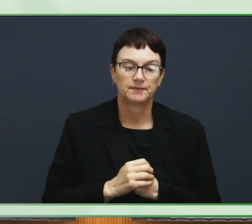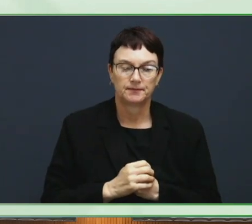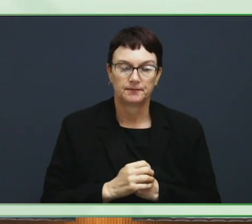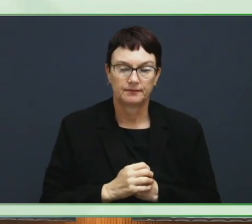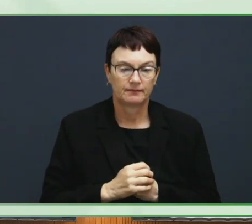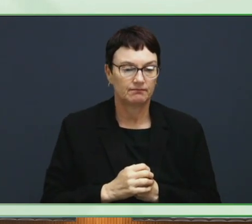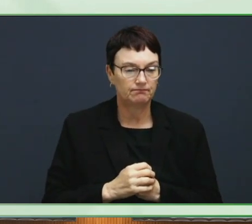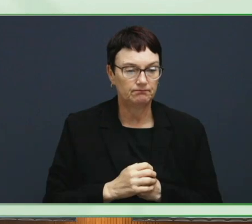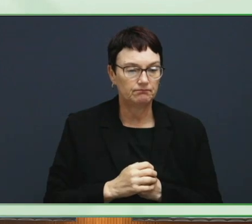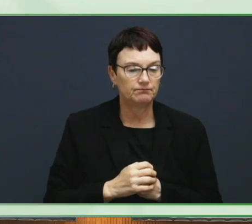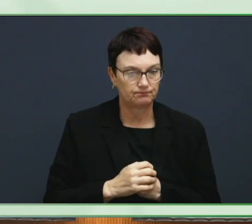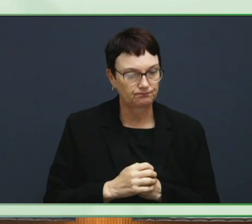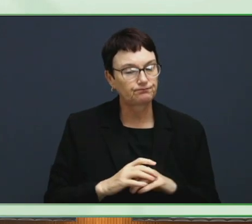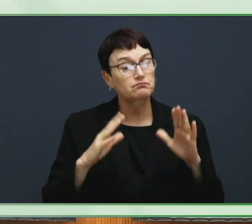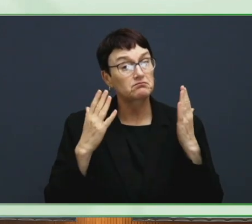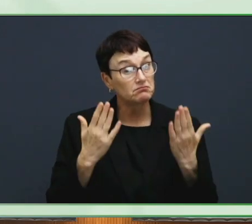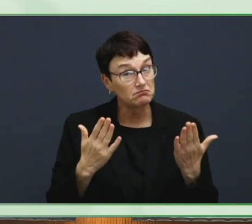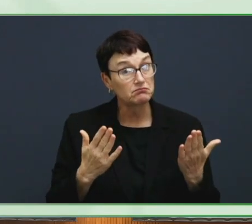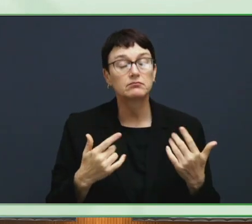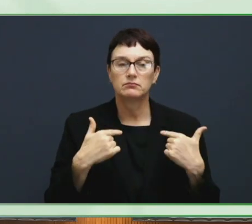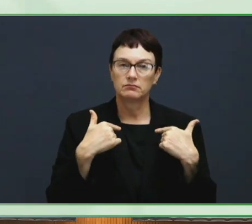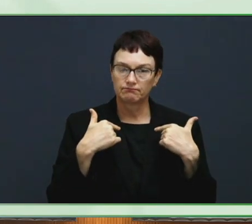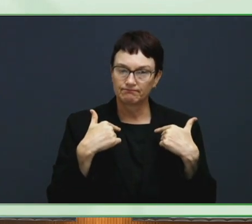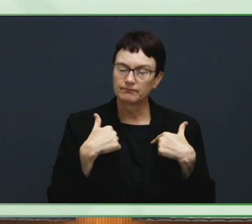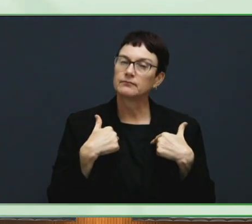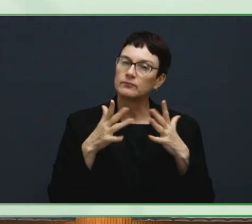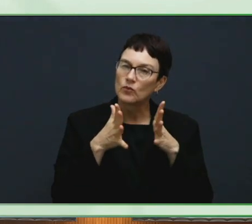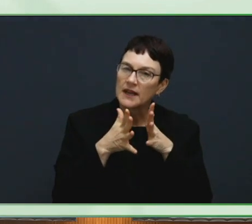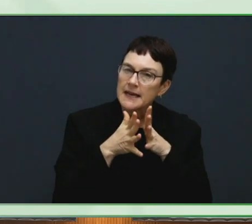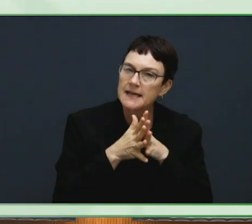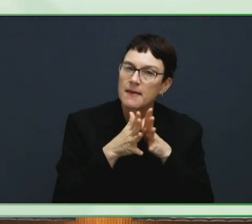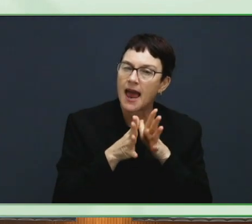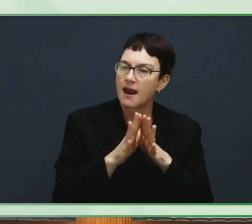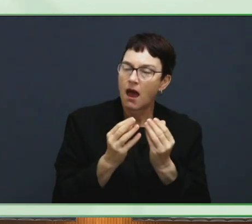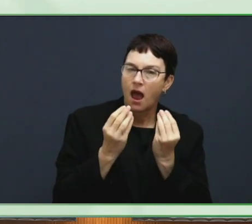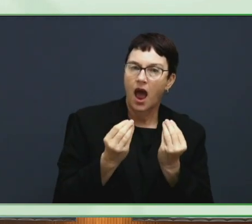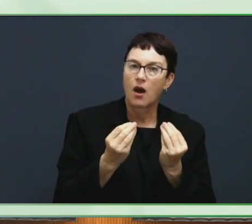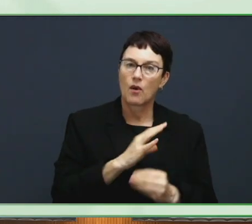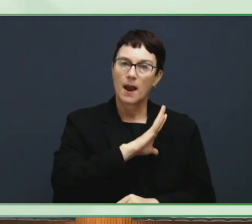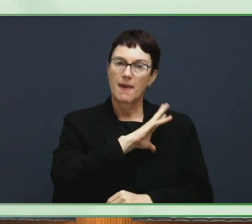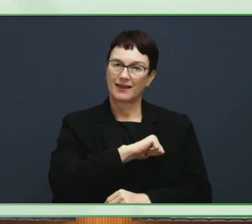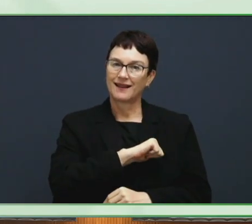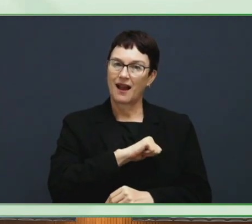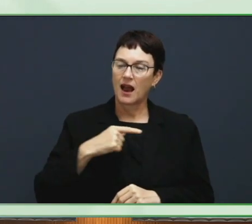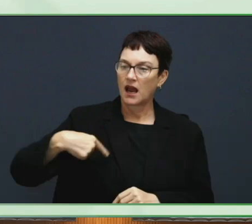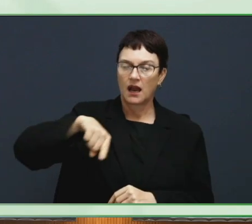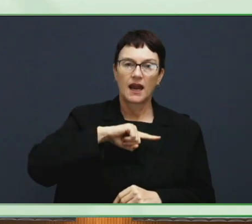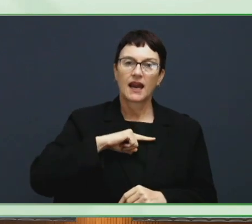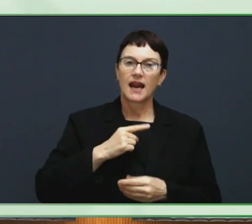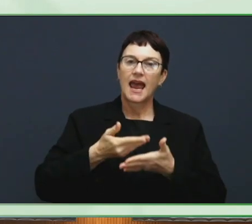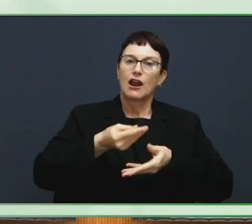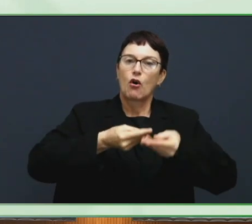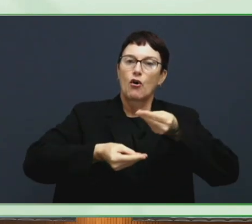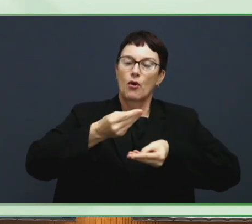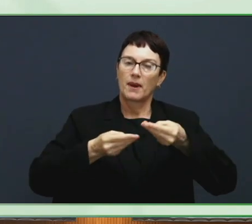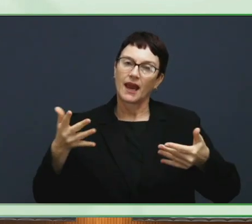Today, I will walk you through QADER's approach to fostering economic inclusion in Palestine, a region where